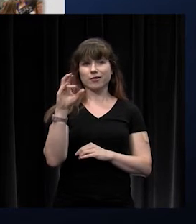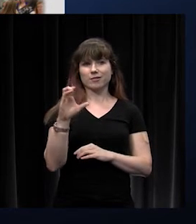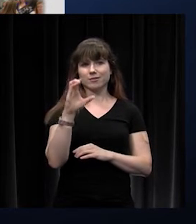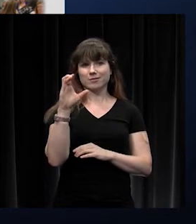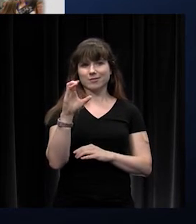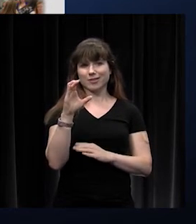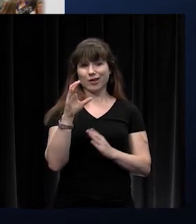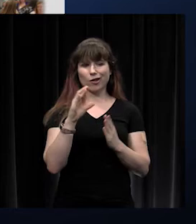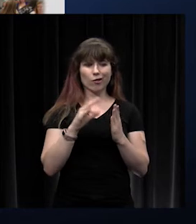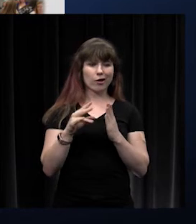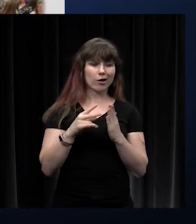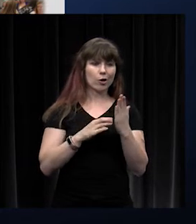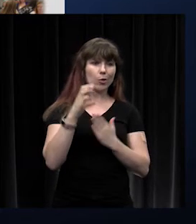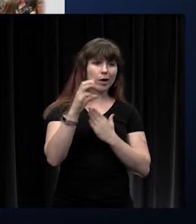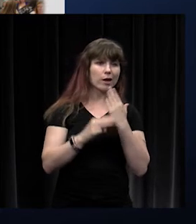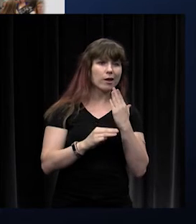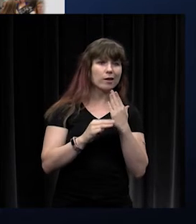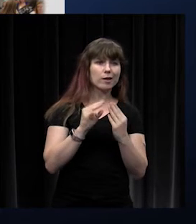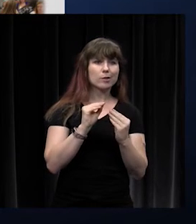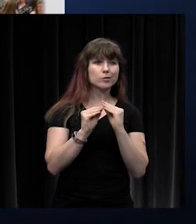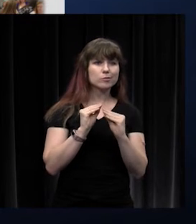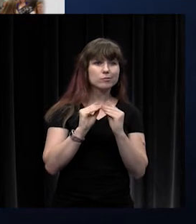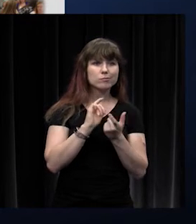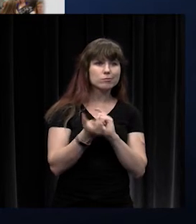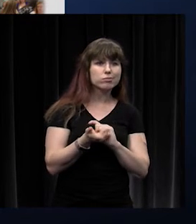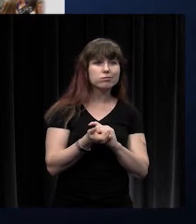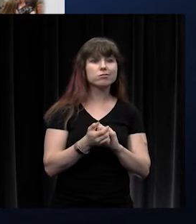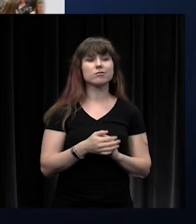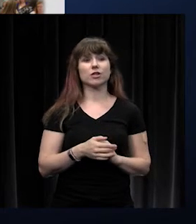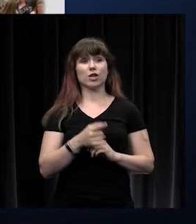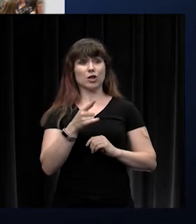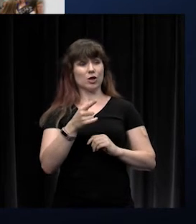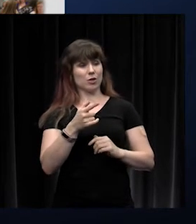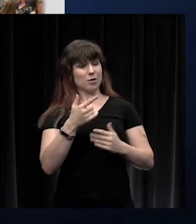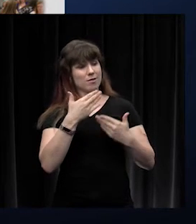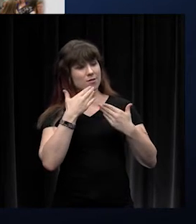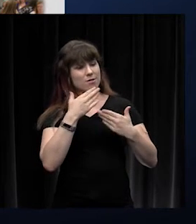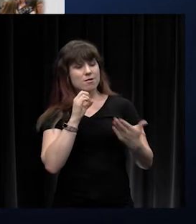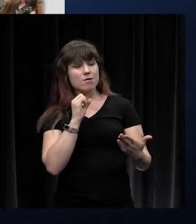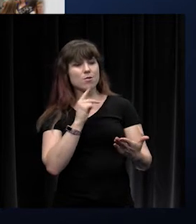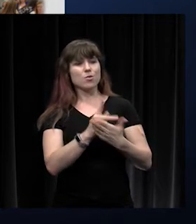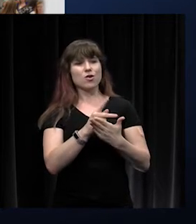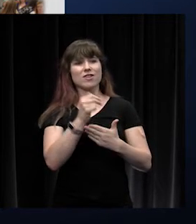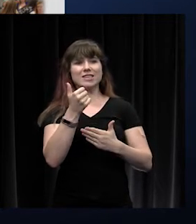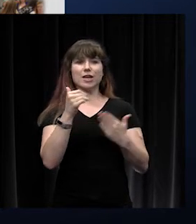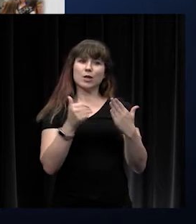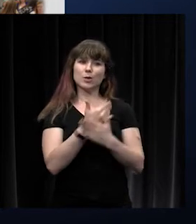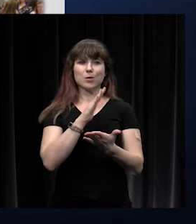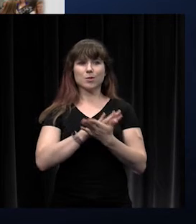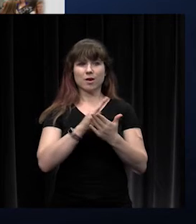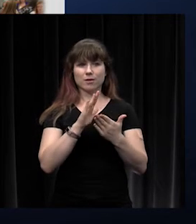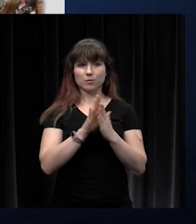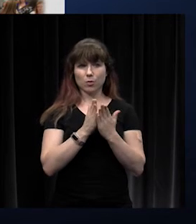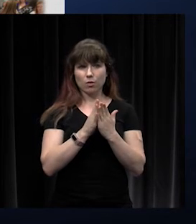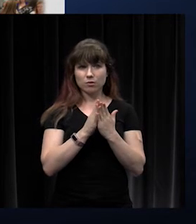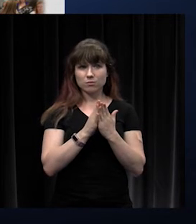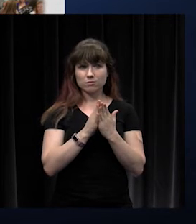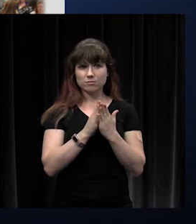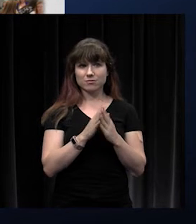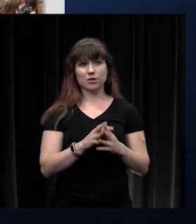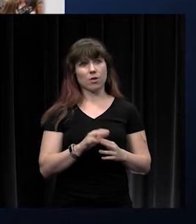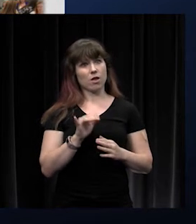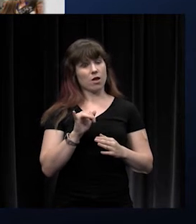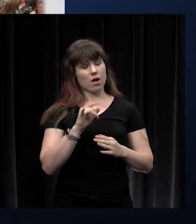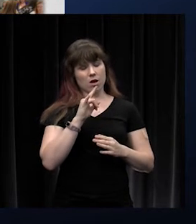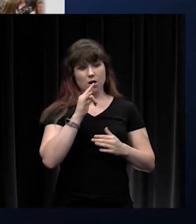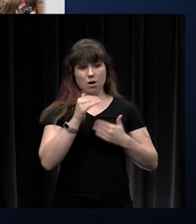at curriculum revisions. You graciously approved 10 textbooks last spring for us to get to teachers, and it's quite a process